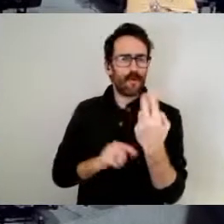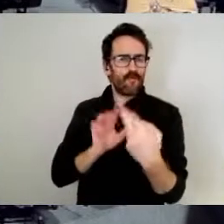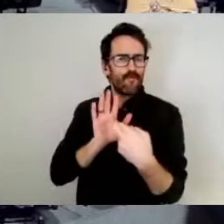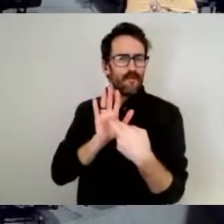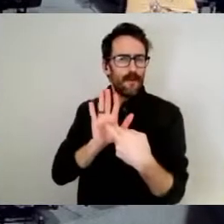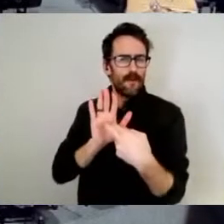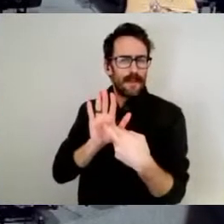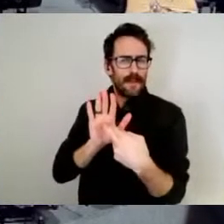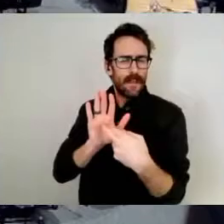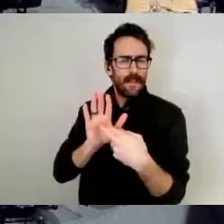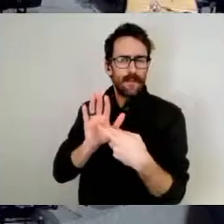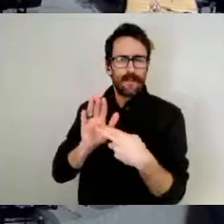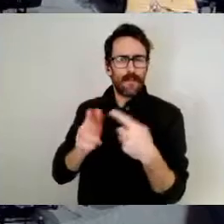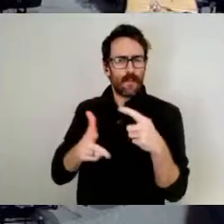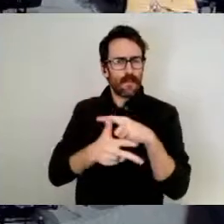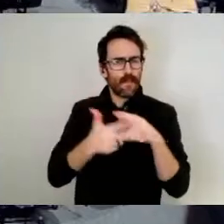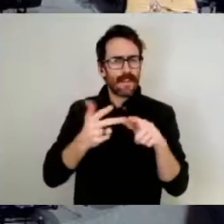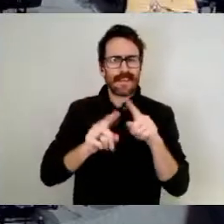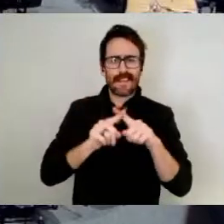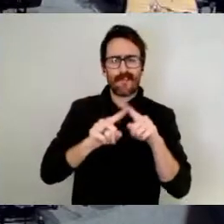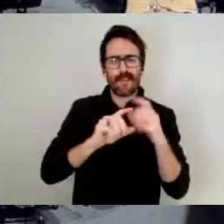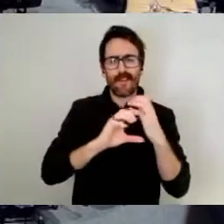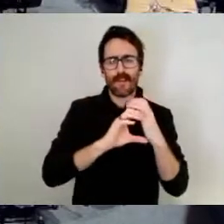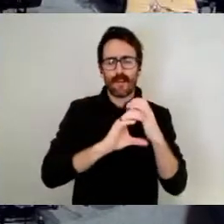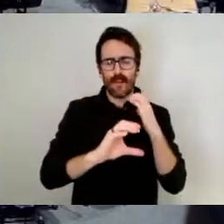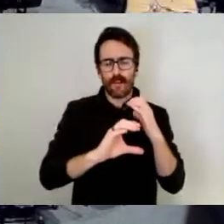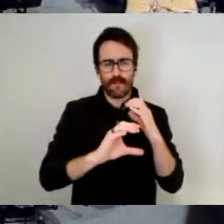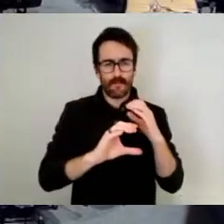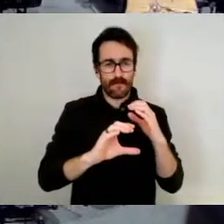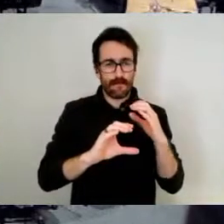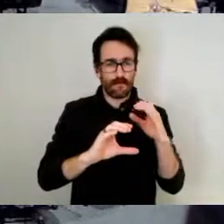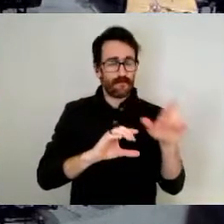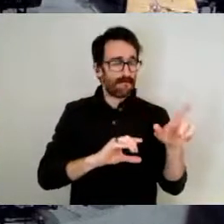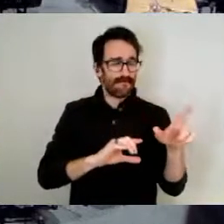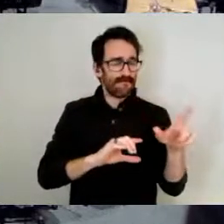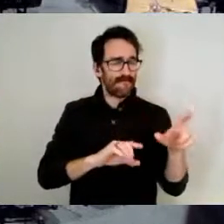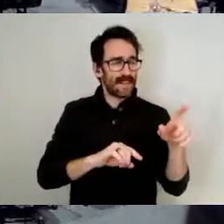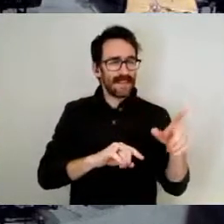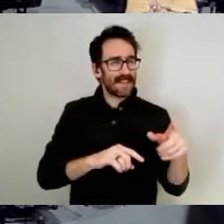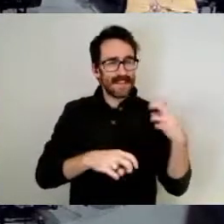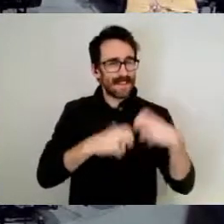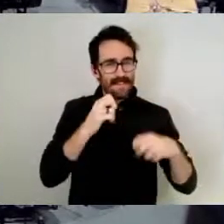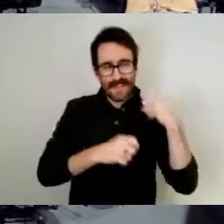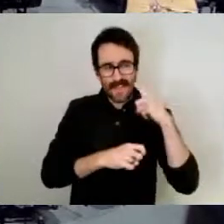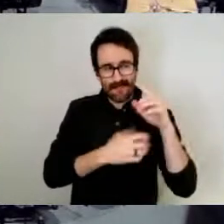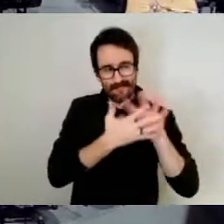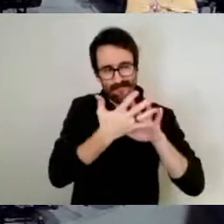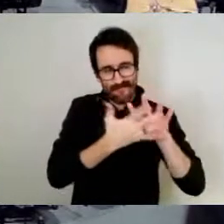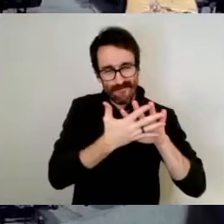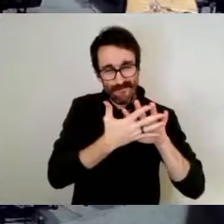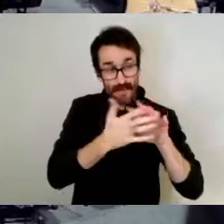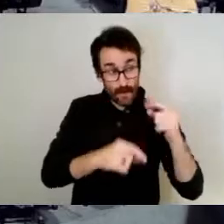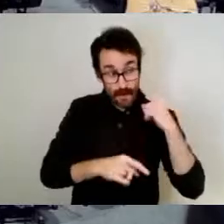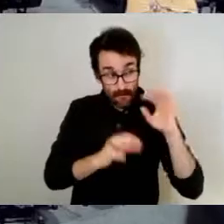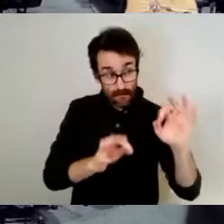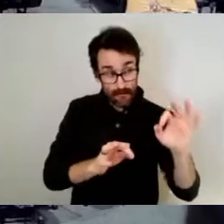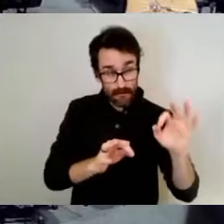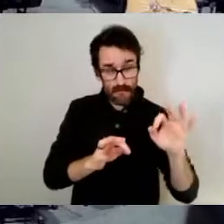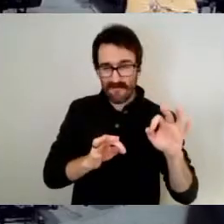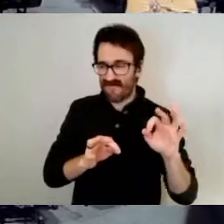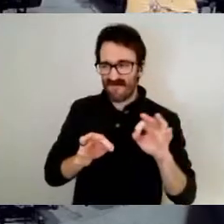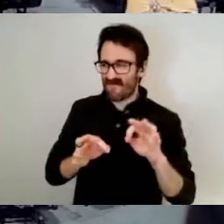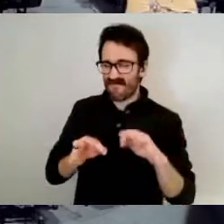Merci beaucoup. Thank you very much. Nous allons maintenant passer à Marie-Christine Villeneuve à TVA. Marie-Christine Villeneuve from